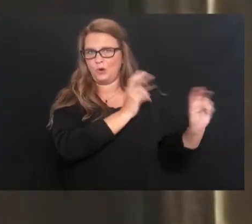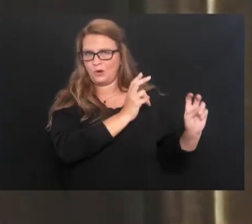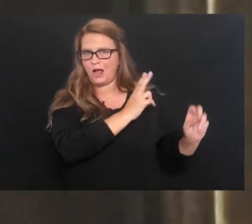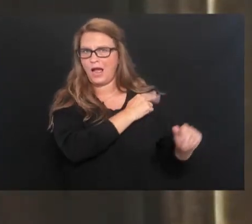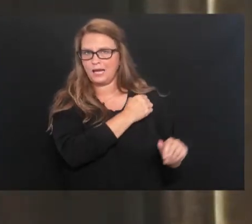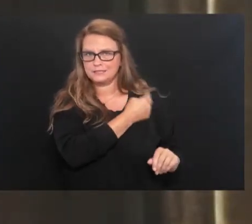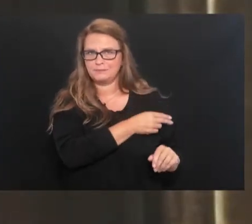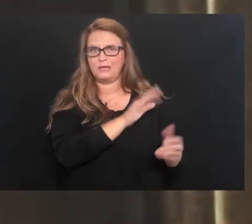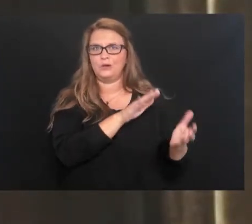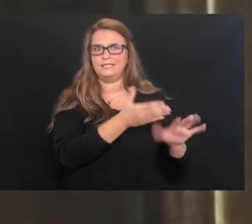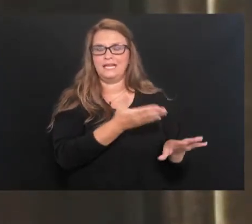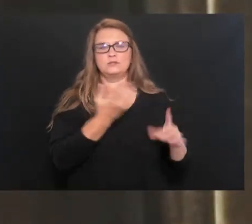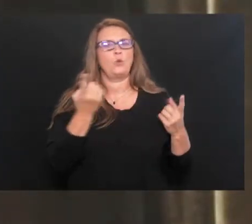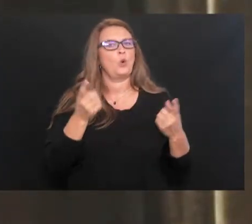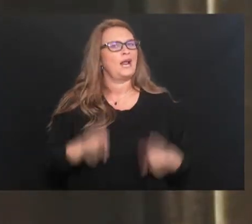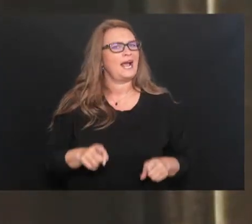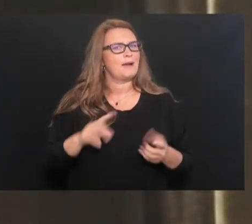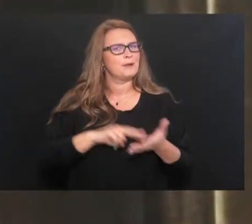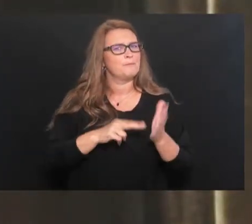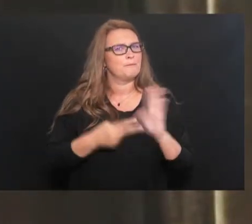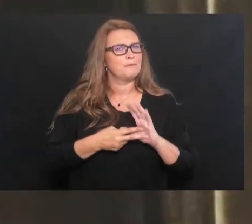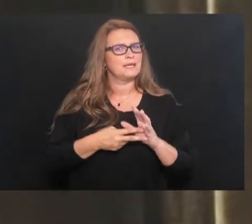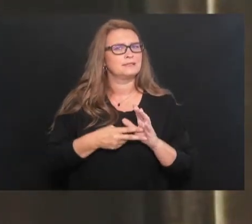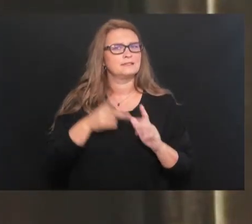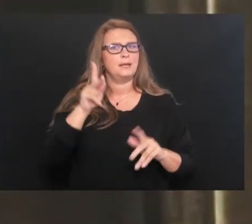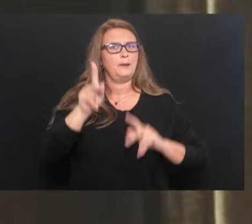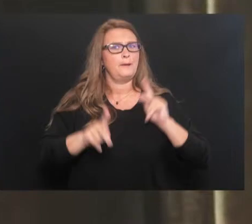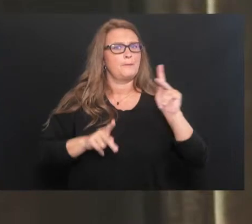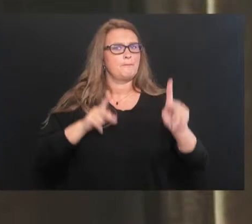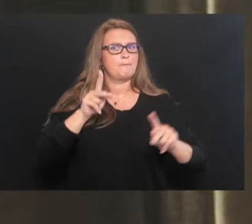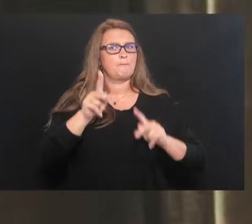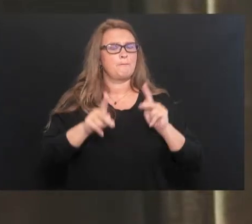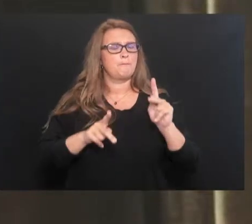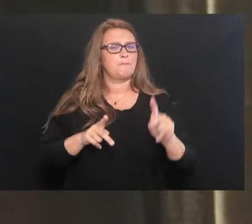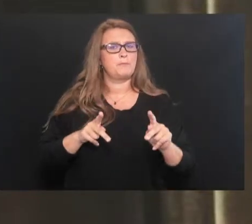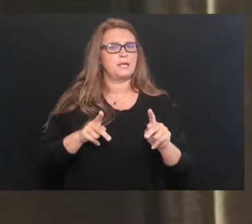And part of that certainly might come from the